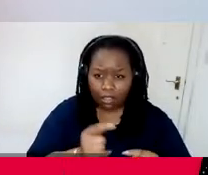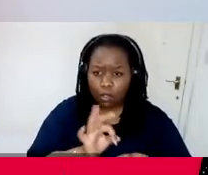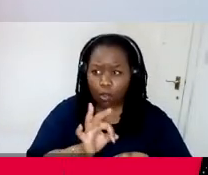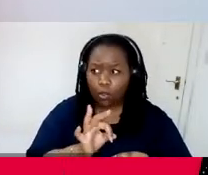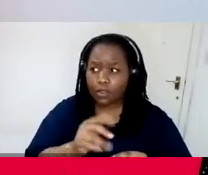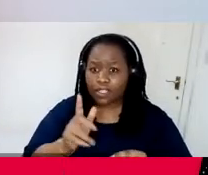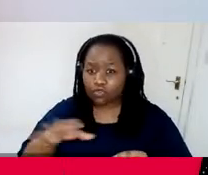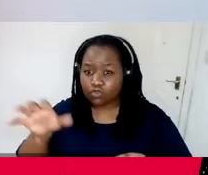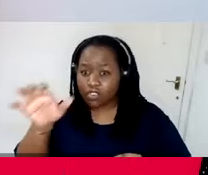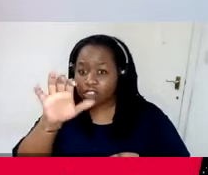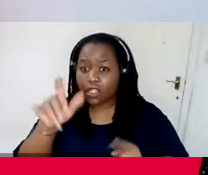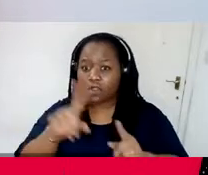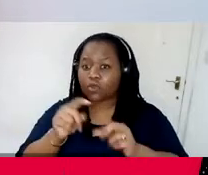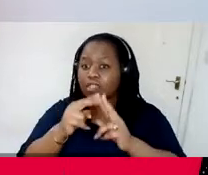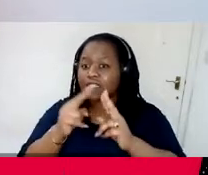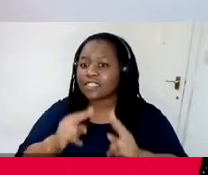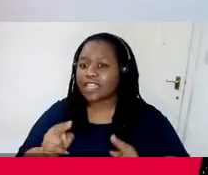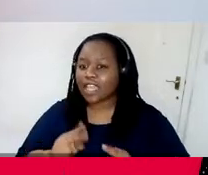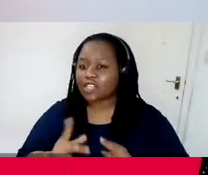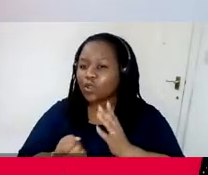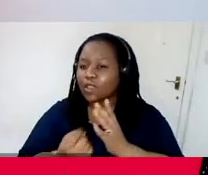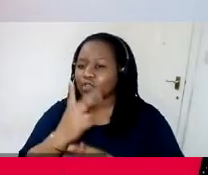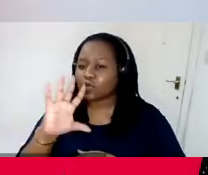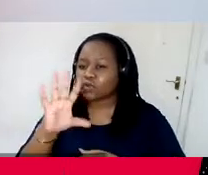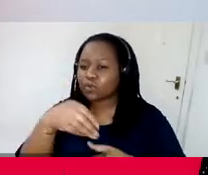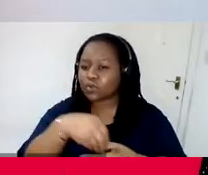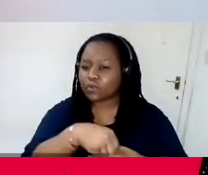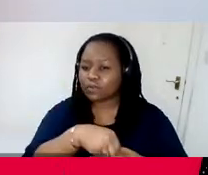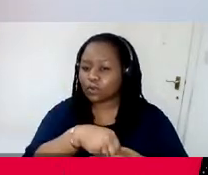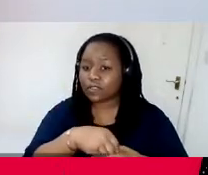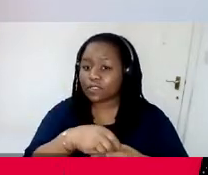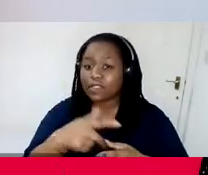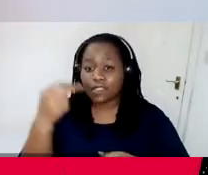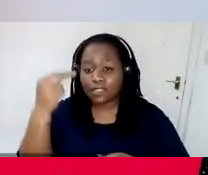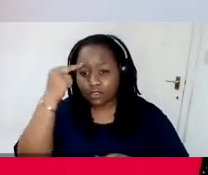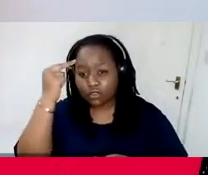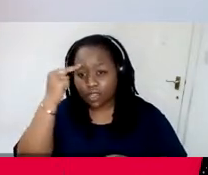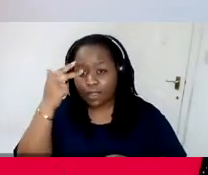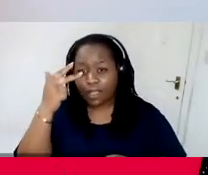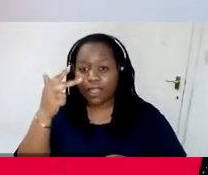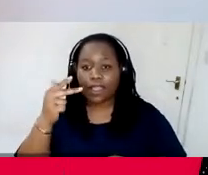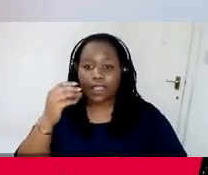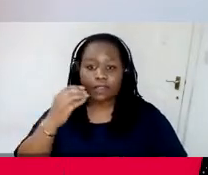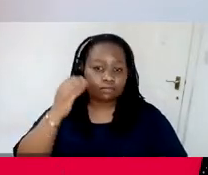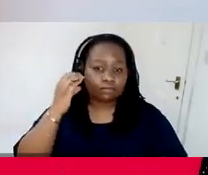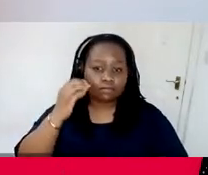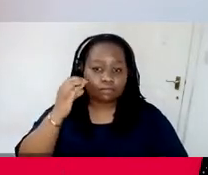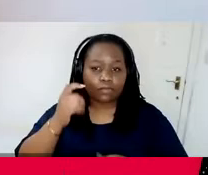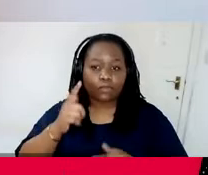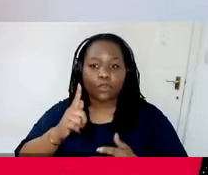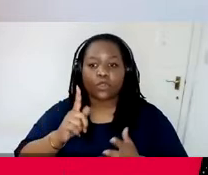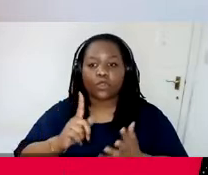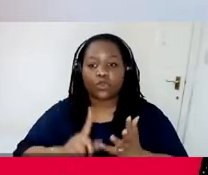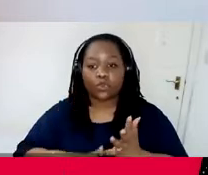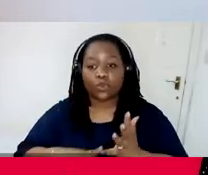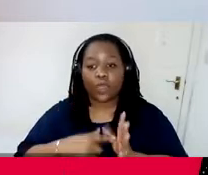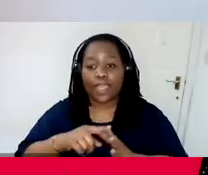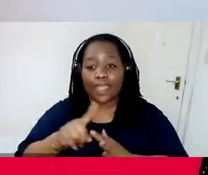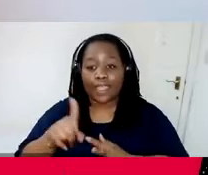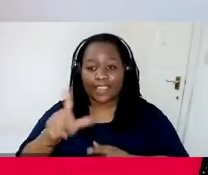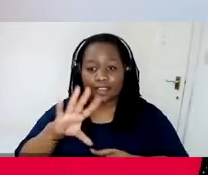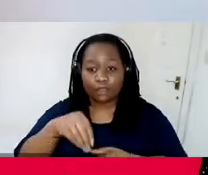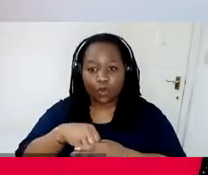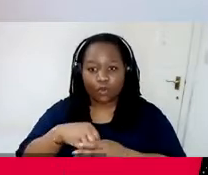regional and international dimensions, in particular Saudi Arabia and the United Arab Emirates, backed by the